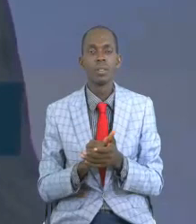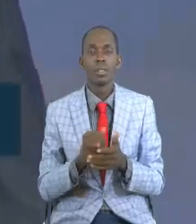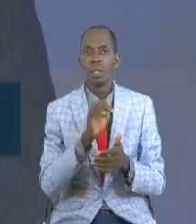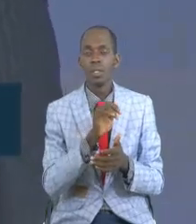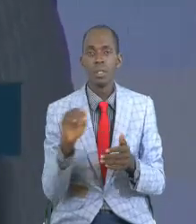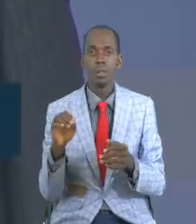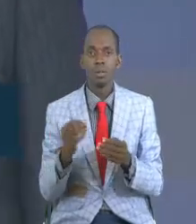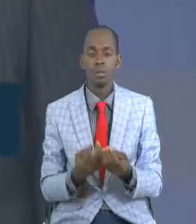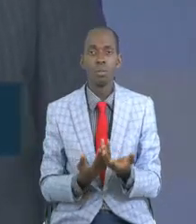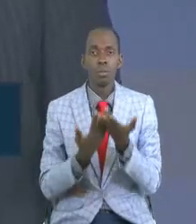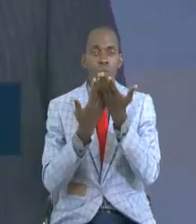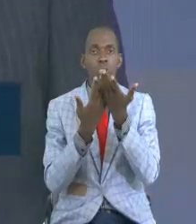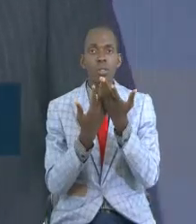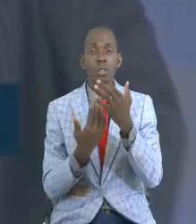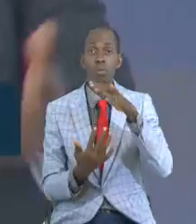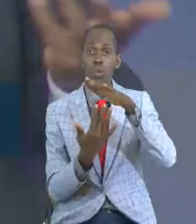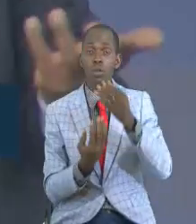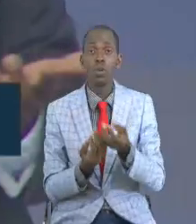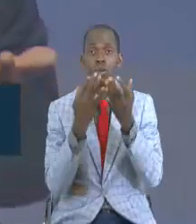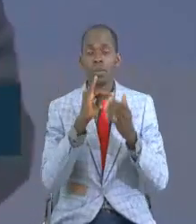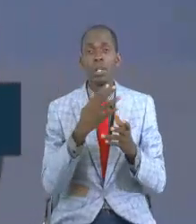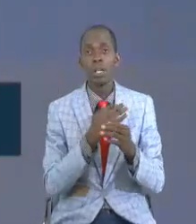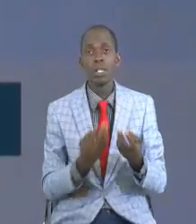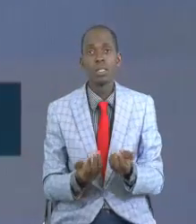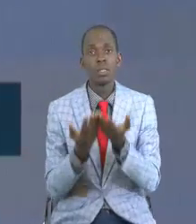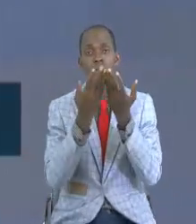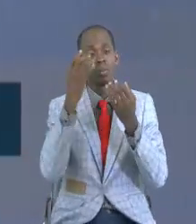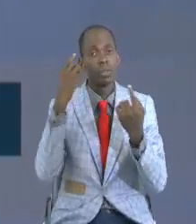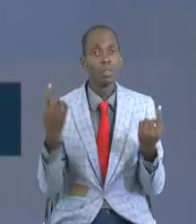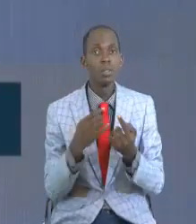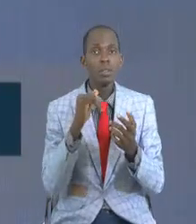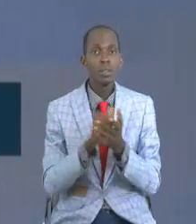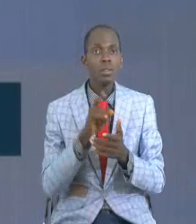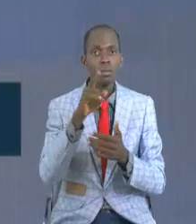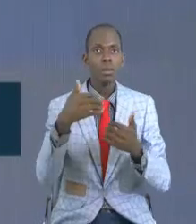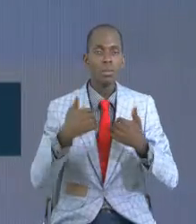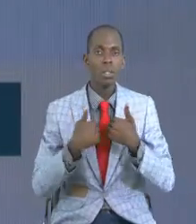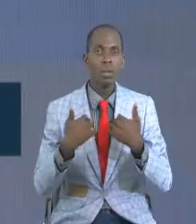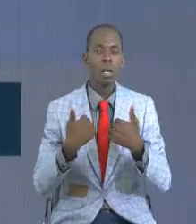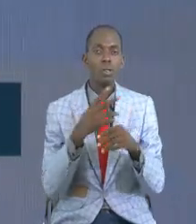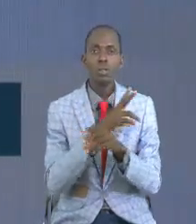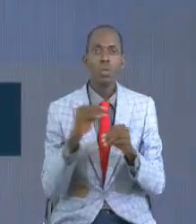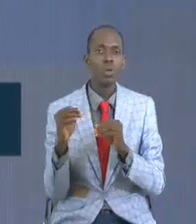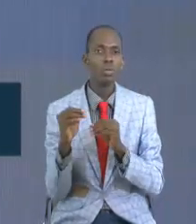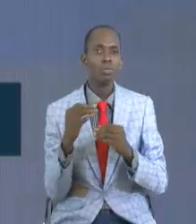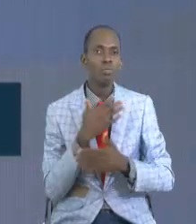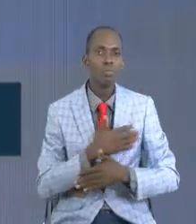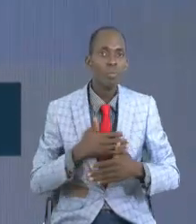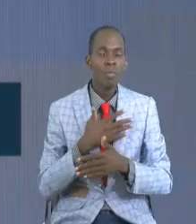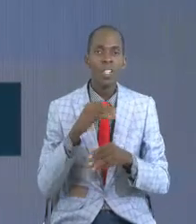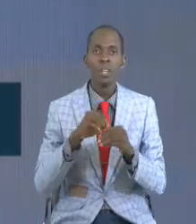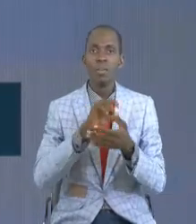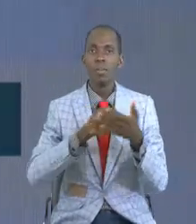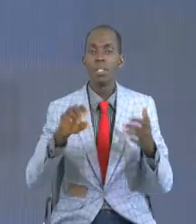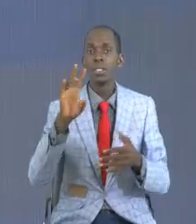and sacrifices for sin, thou art had no pleasure. And then in verse 7, then